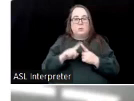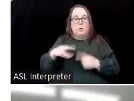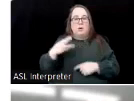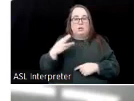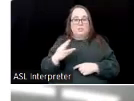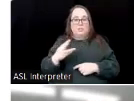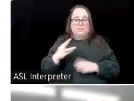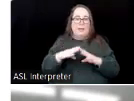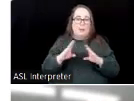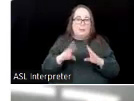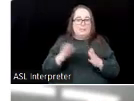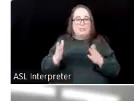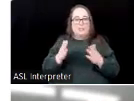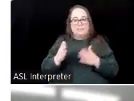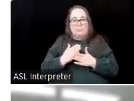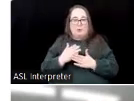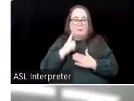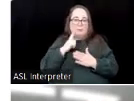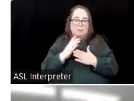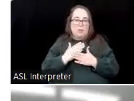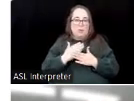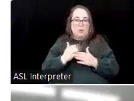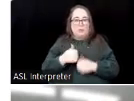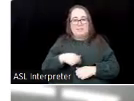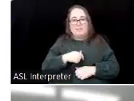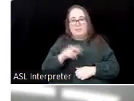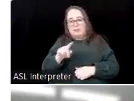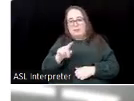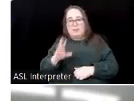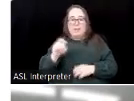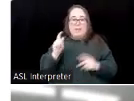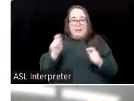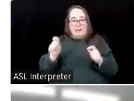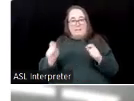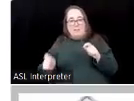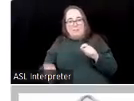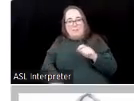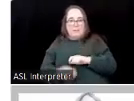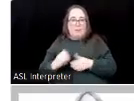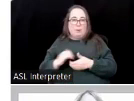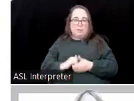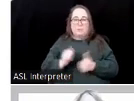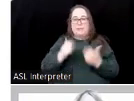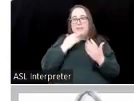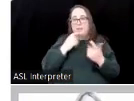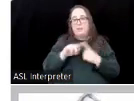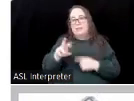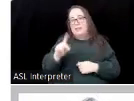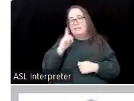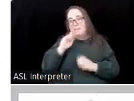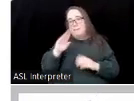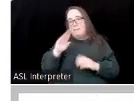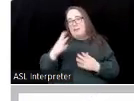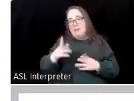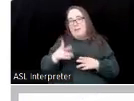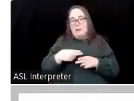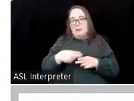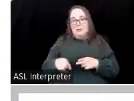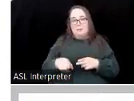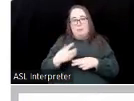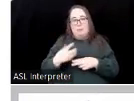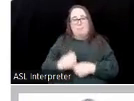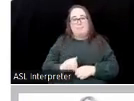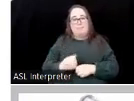and Services partners for sharing with us their dynamic and evolving partnership. And thank you to Nick for providing us a glimpse of